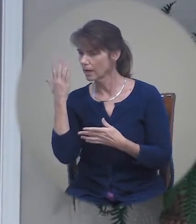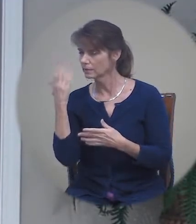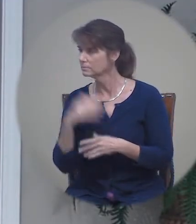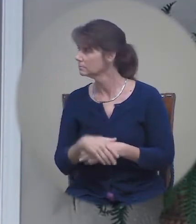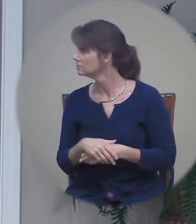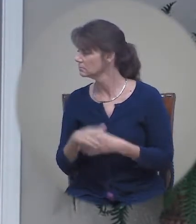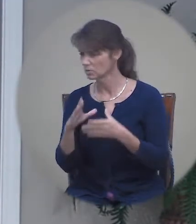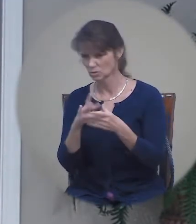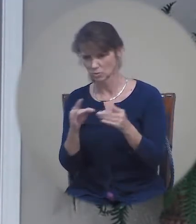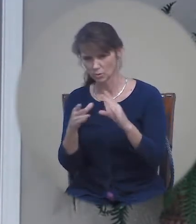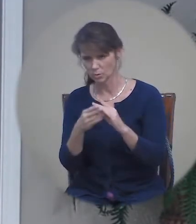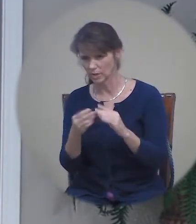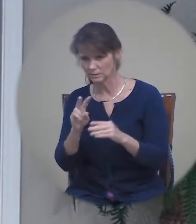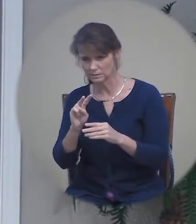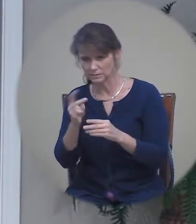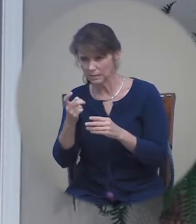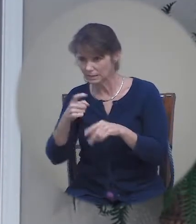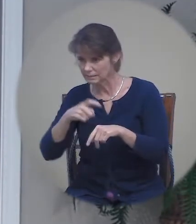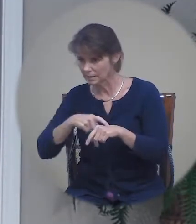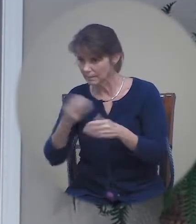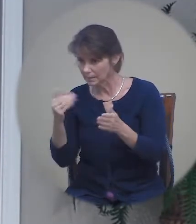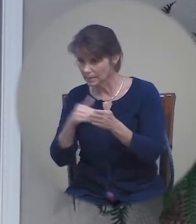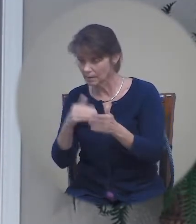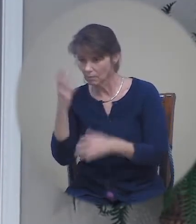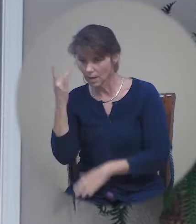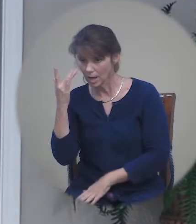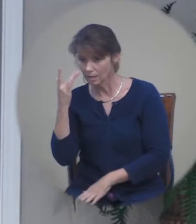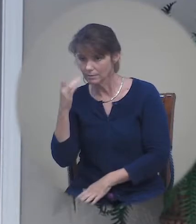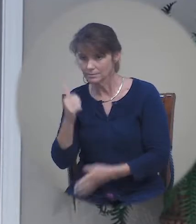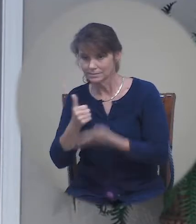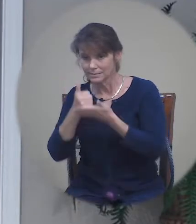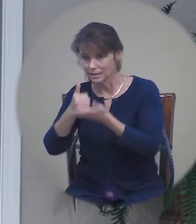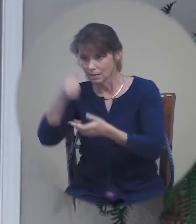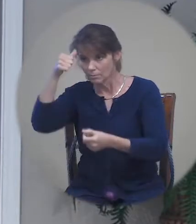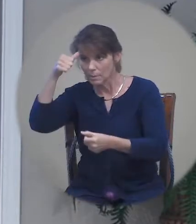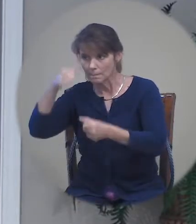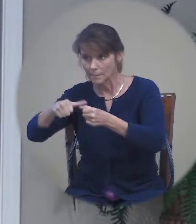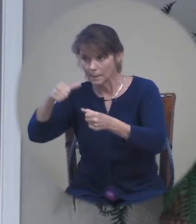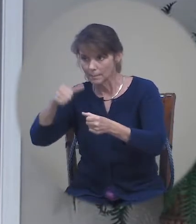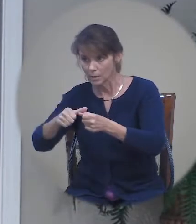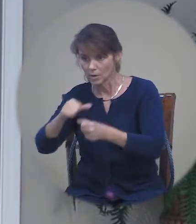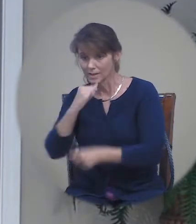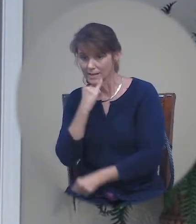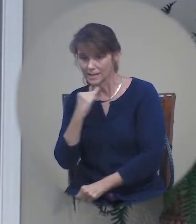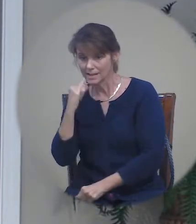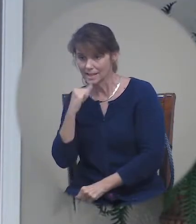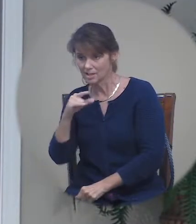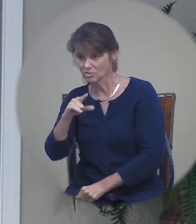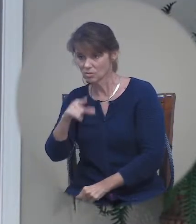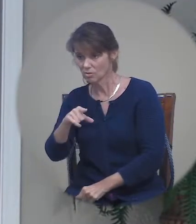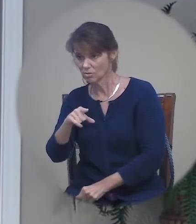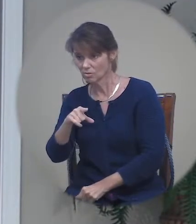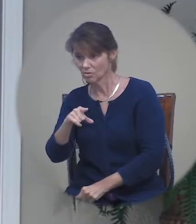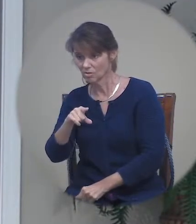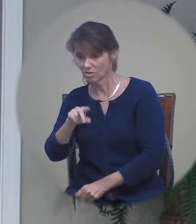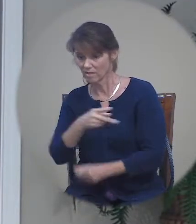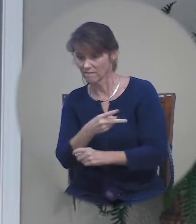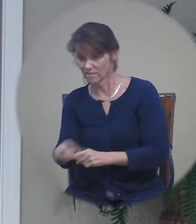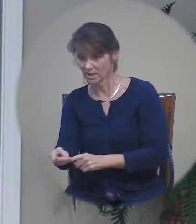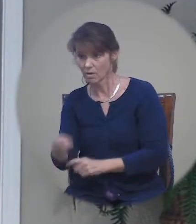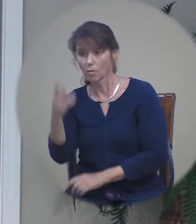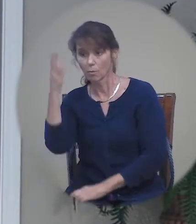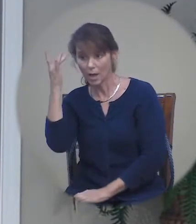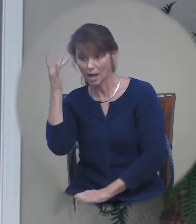to remind us of the true reason Israel fell. It wasn't because Assyria was so strong and mighty. They